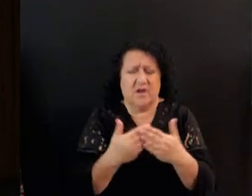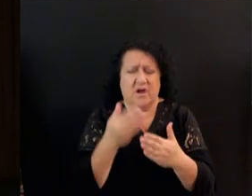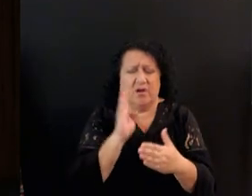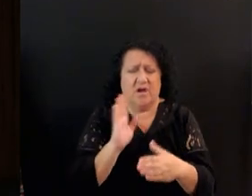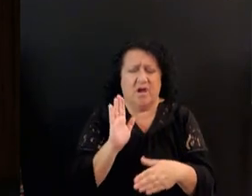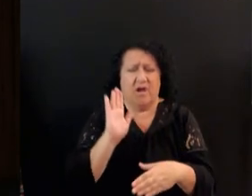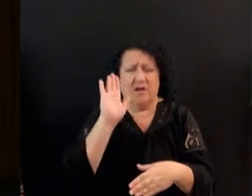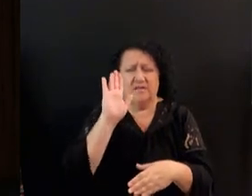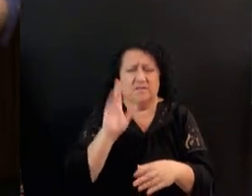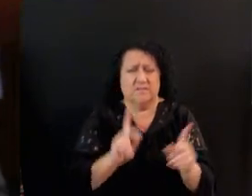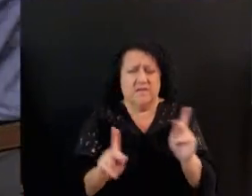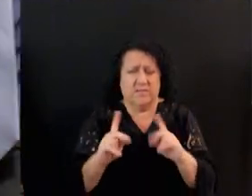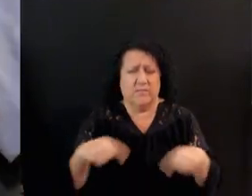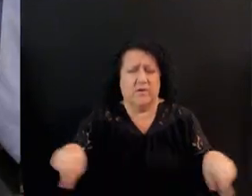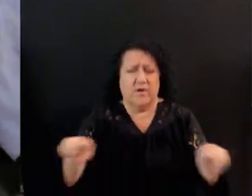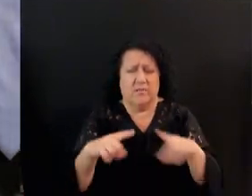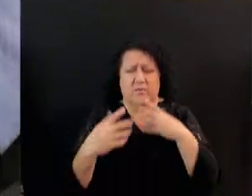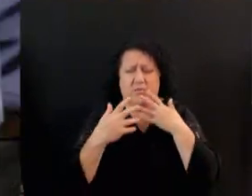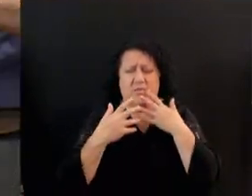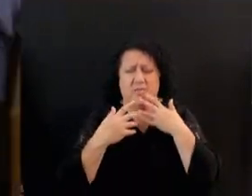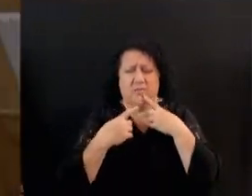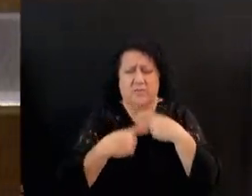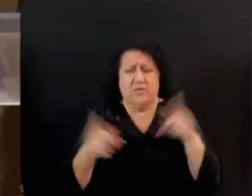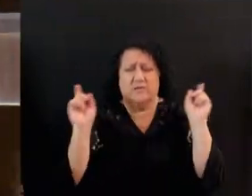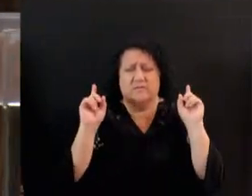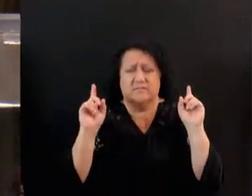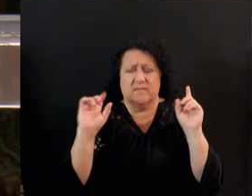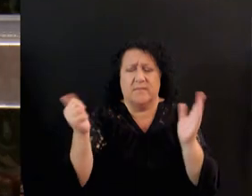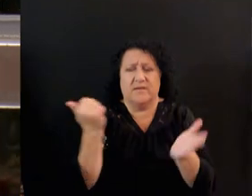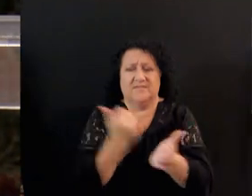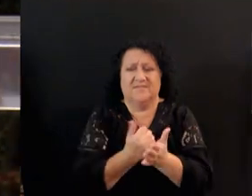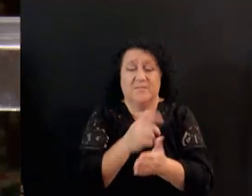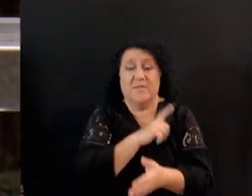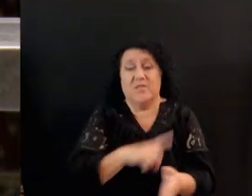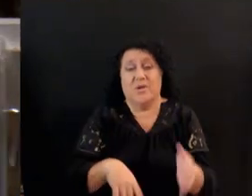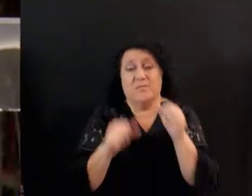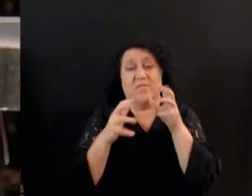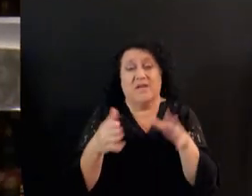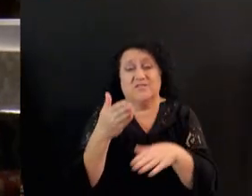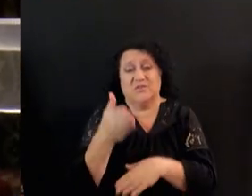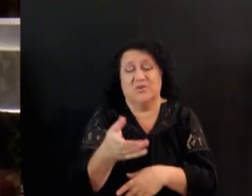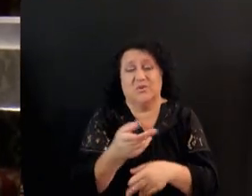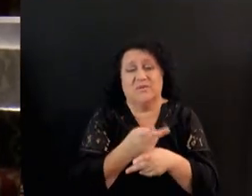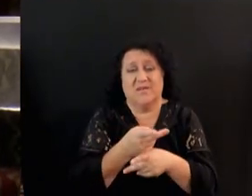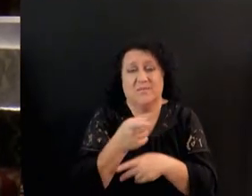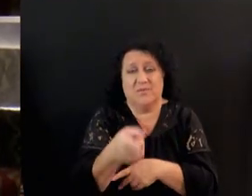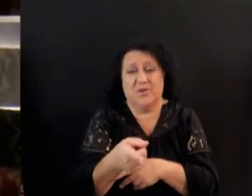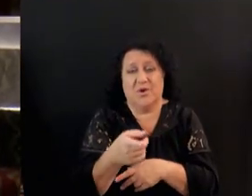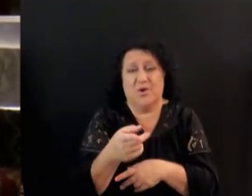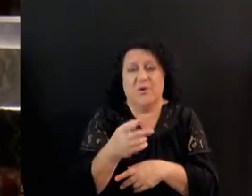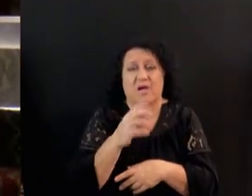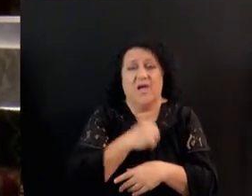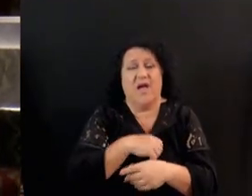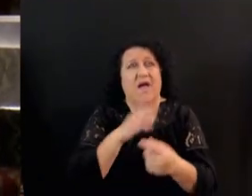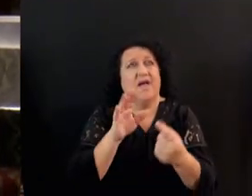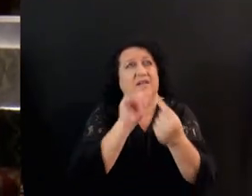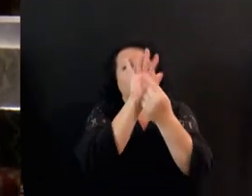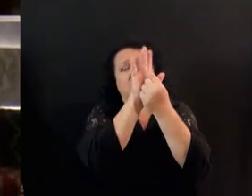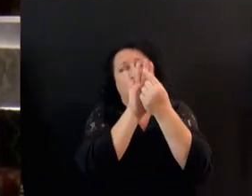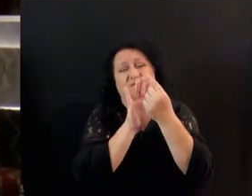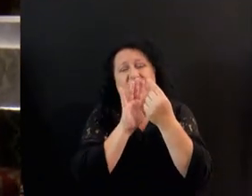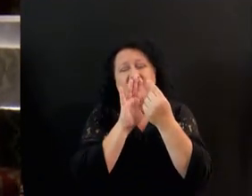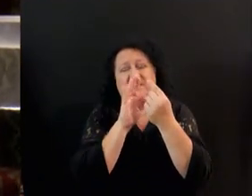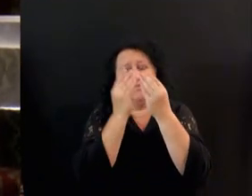said, amen. May the Lord bless you and keep you. May the Lord make his face to shine upon you and be gracious to you.